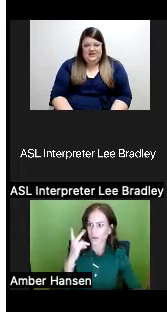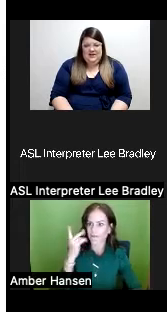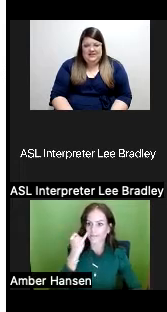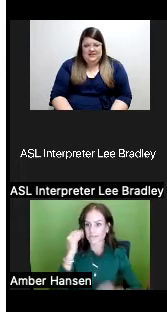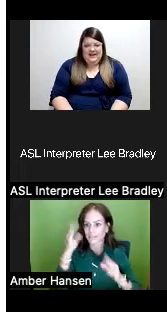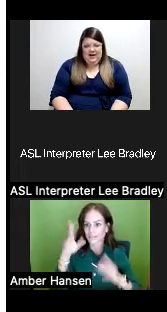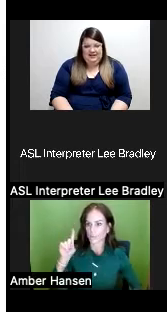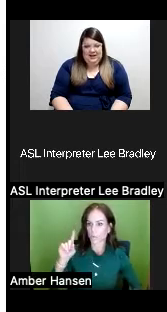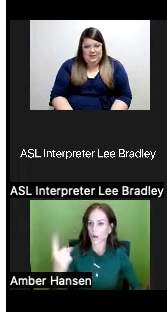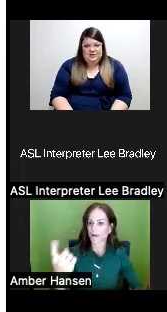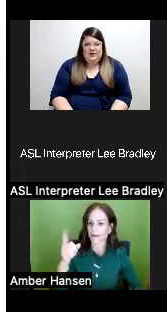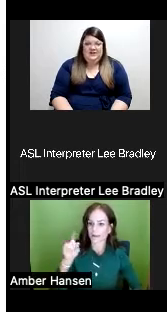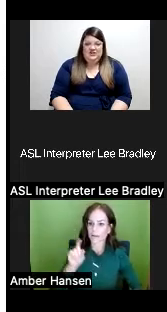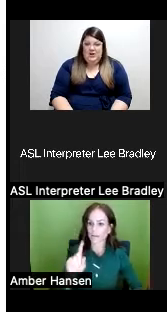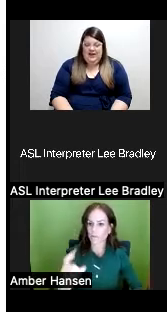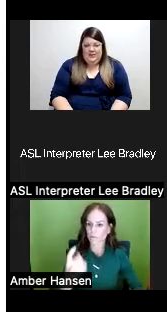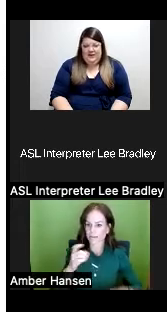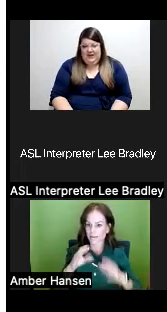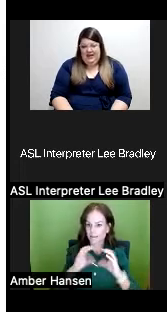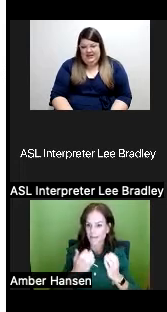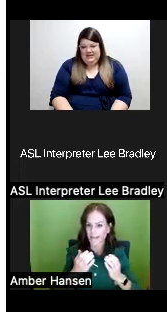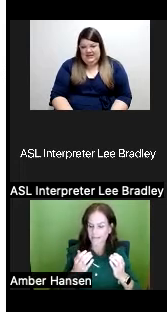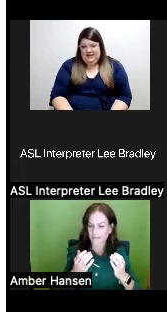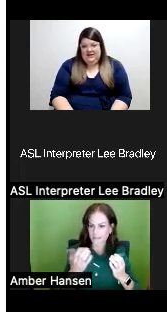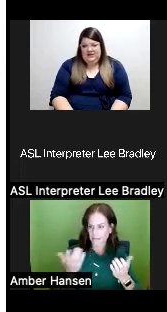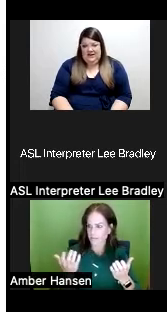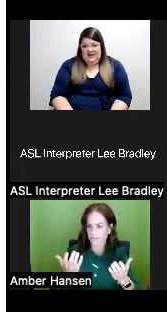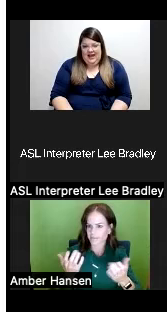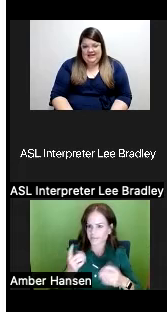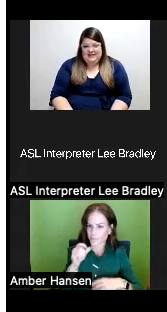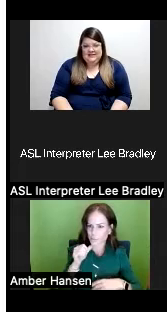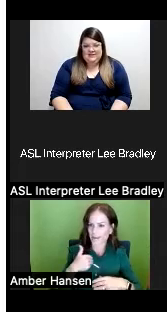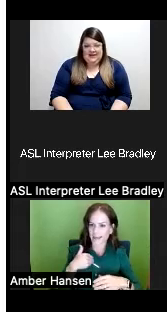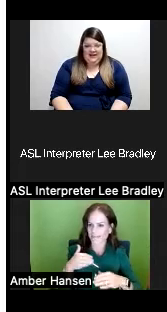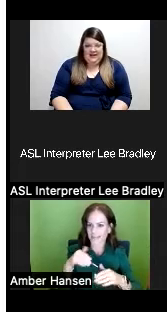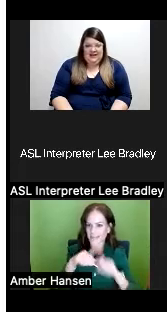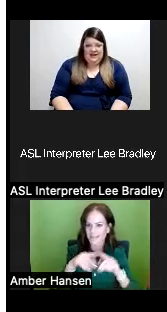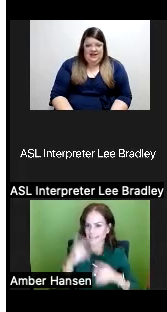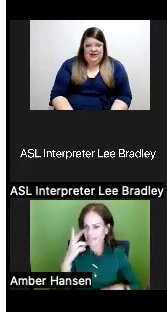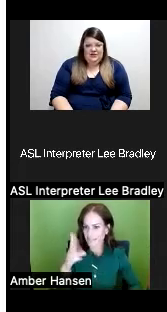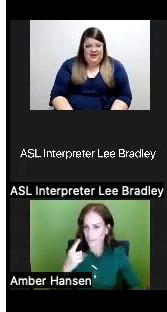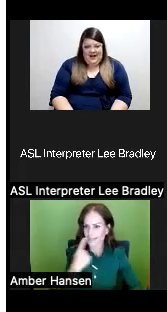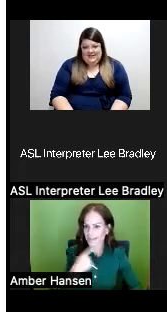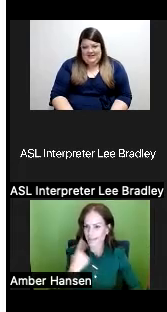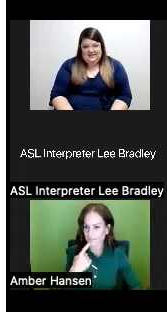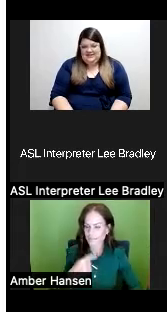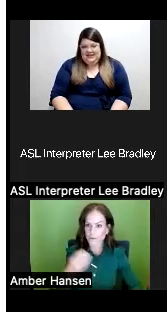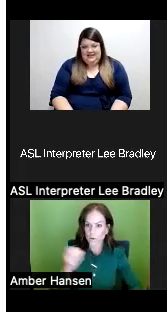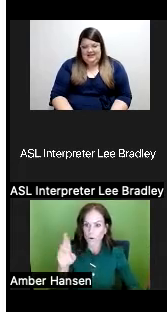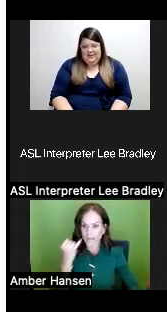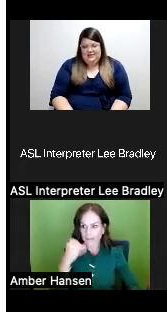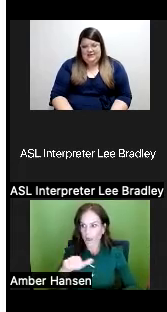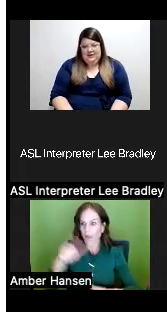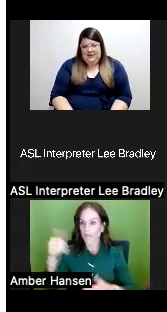the students, they cannot read lips. Or if the teacher is walking up and down the aisles during class speaking, you do not have access to